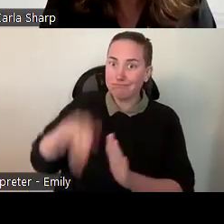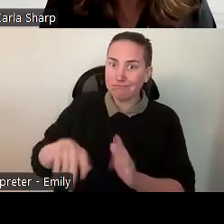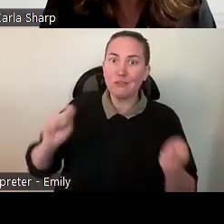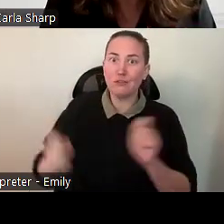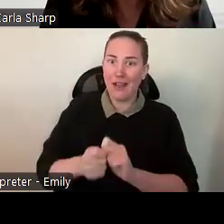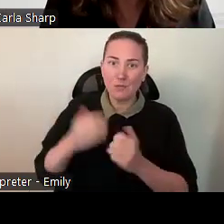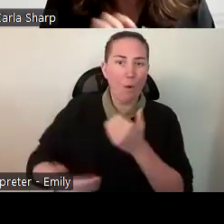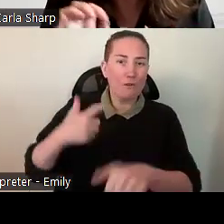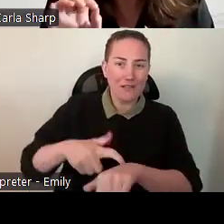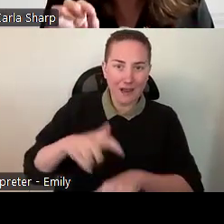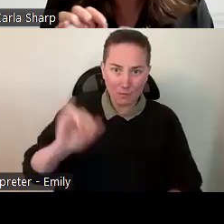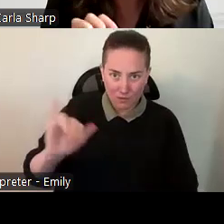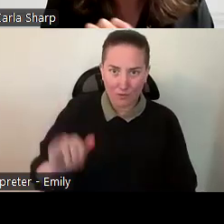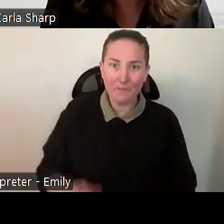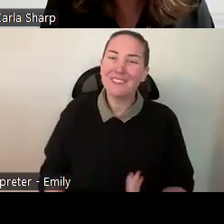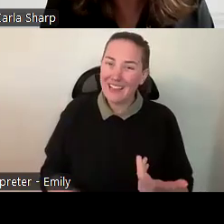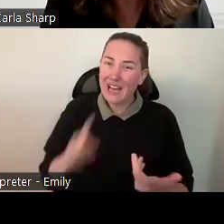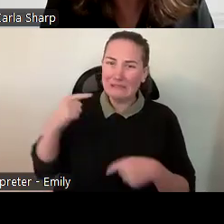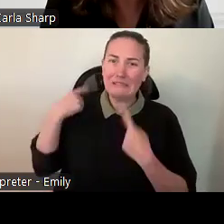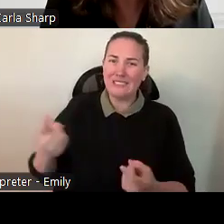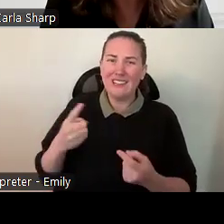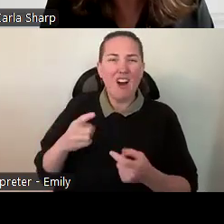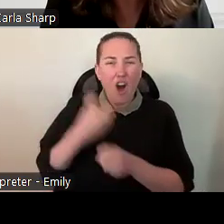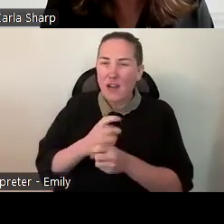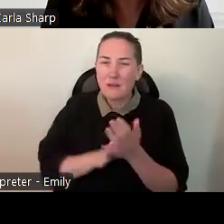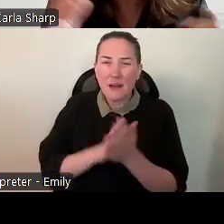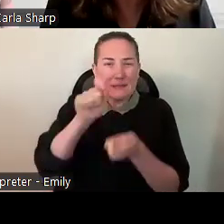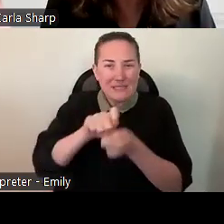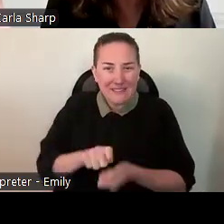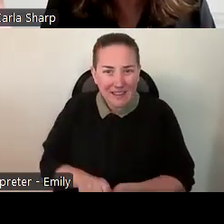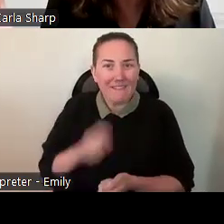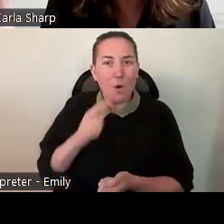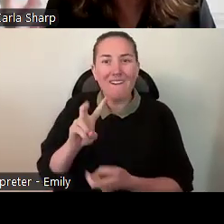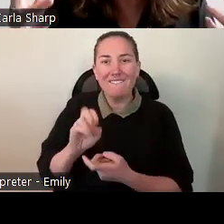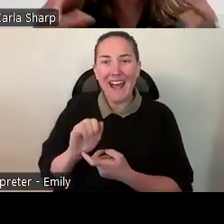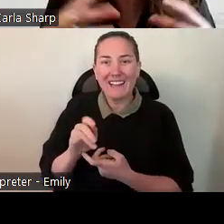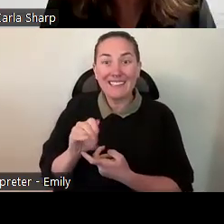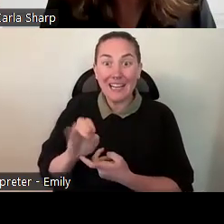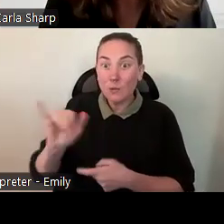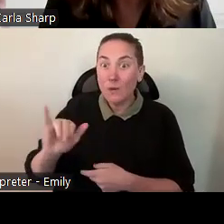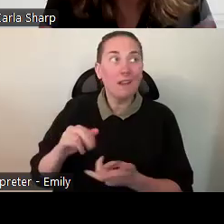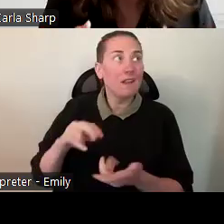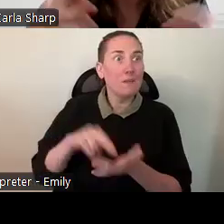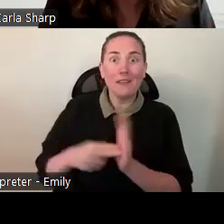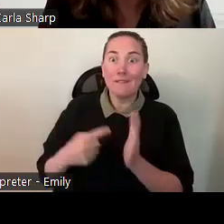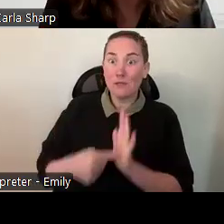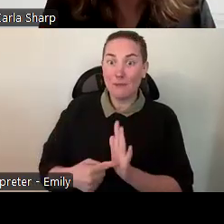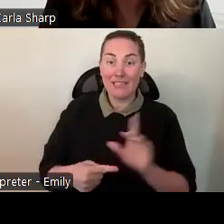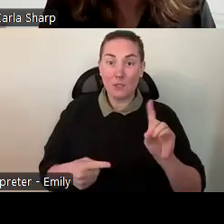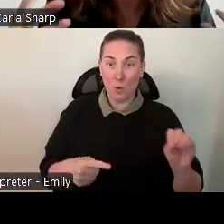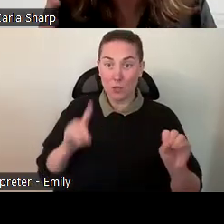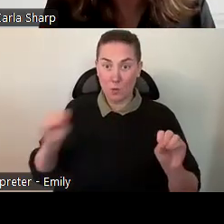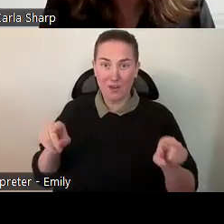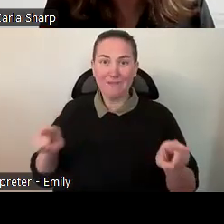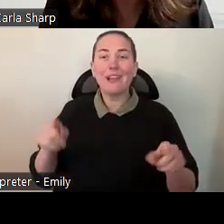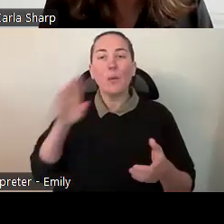really struggled with a lack of specificity in external validators for disorders. So we'll have two disorders that both have emotion